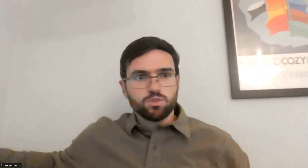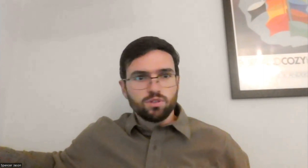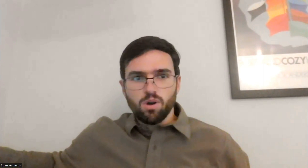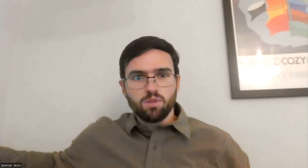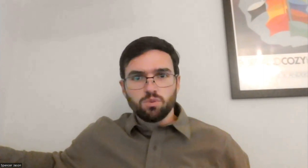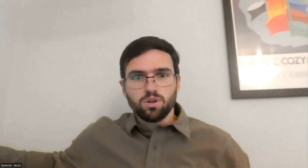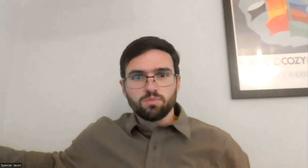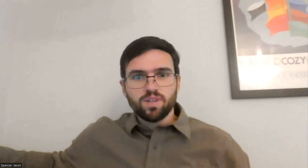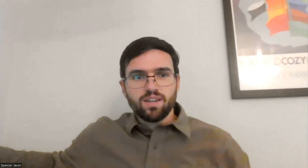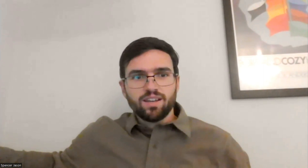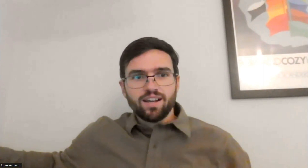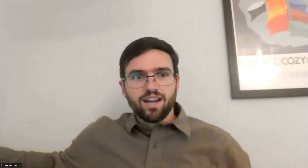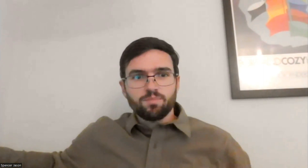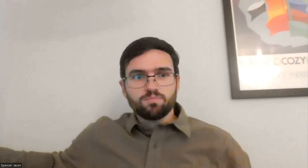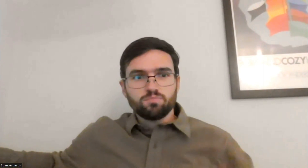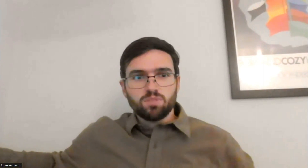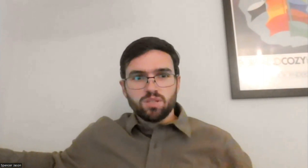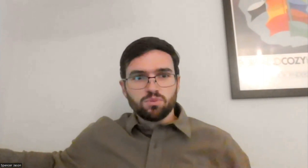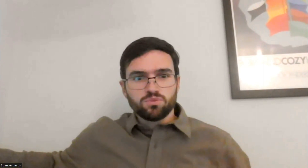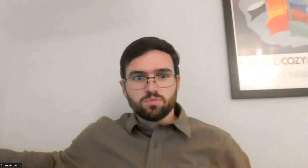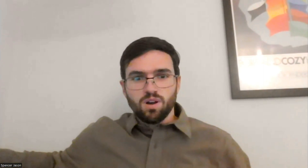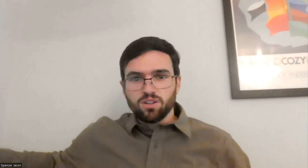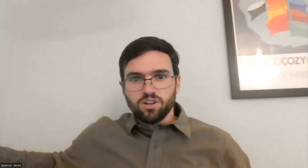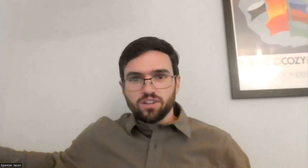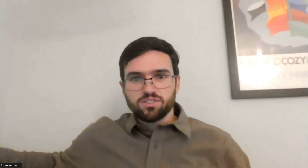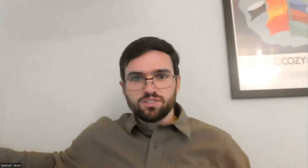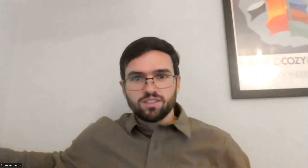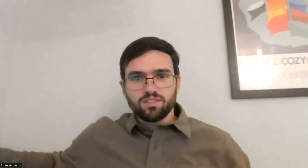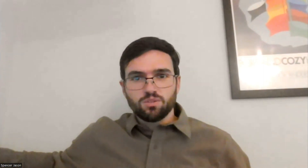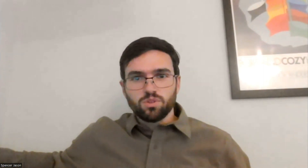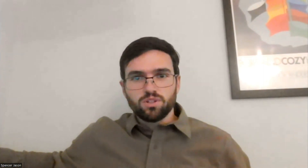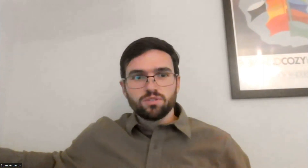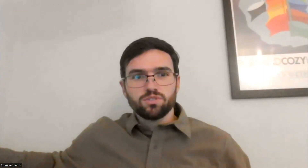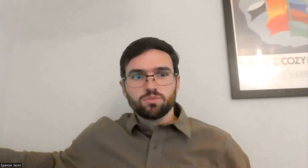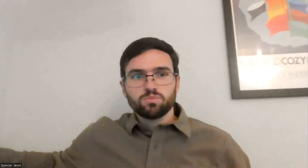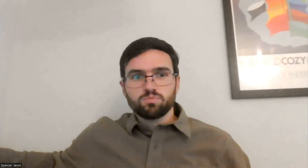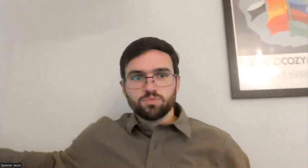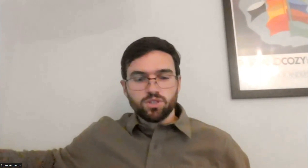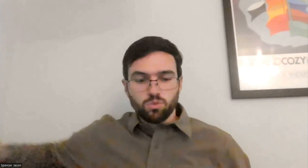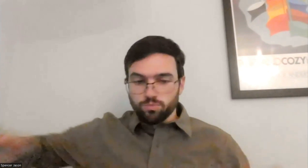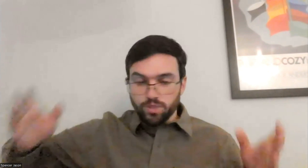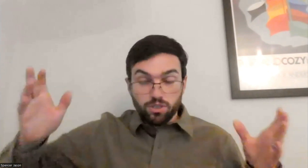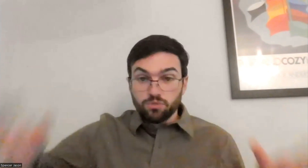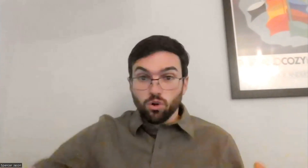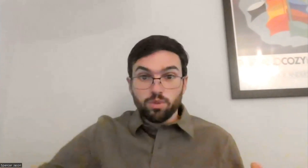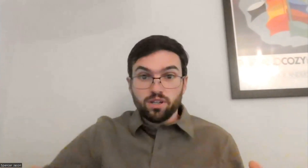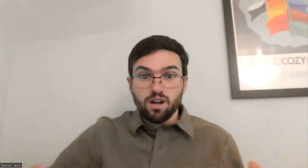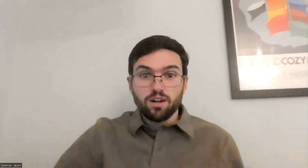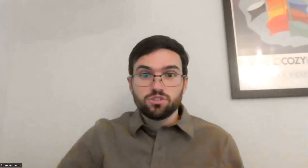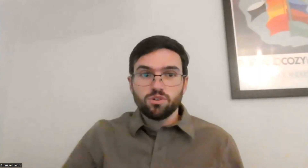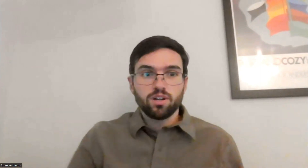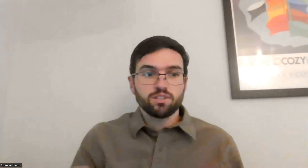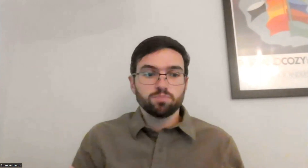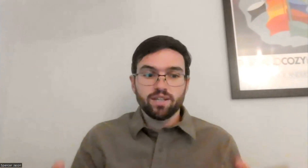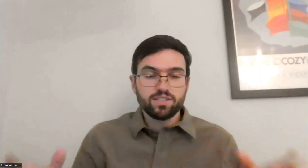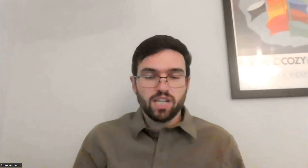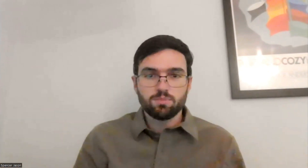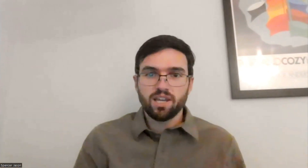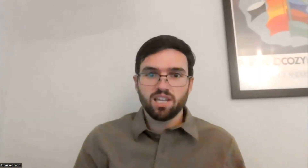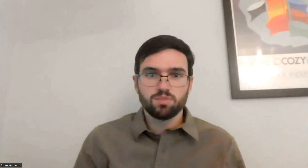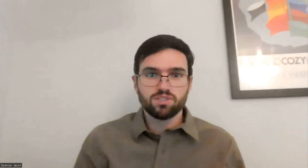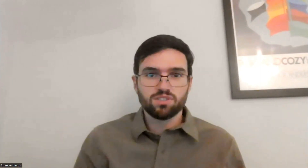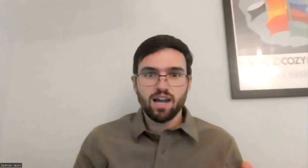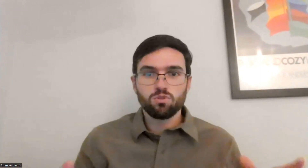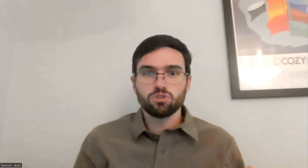Cool. You can go all over the world, meet people from all across the world, do we're building a formula car, so you all get to play the